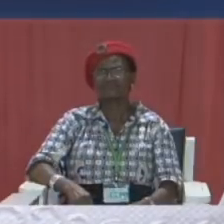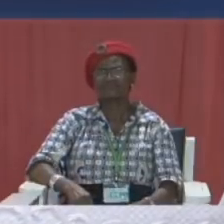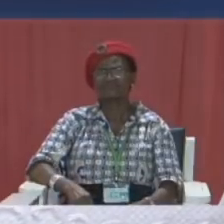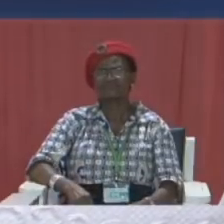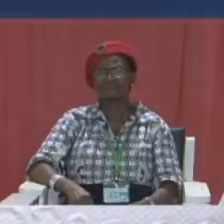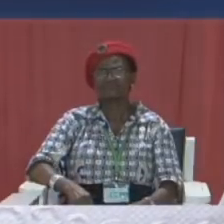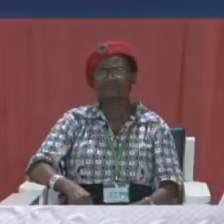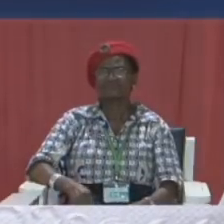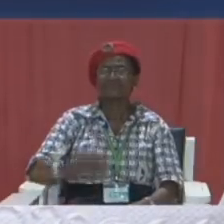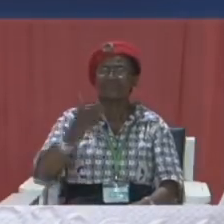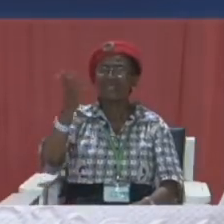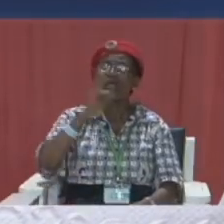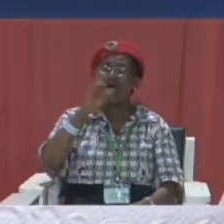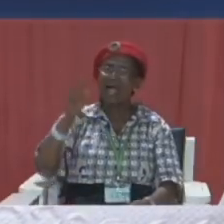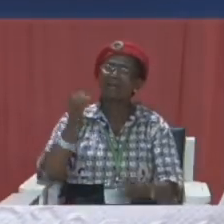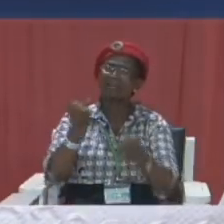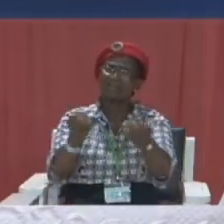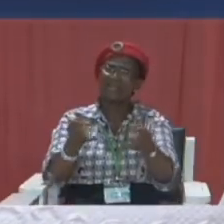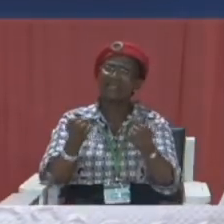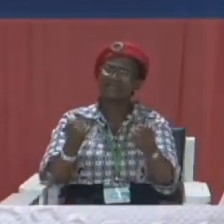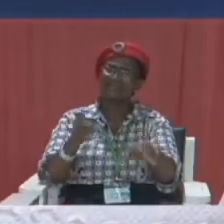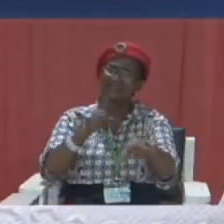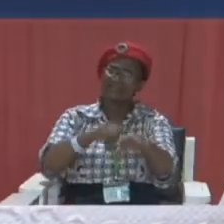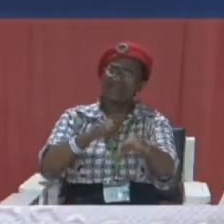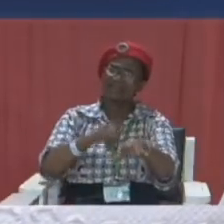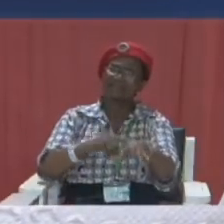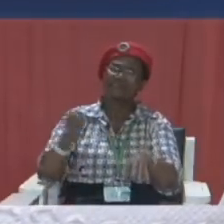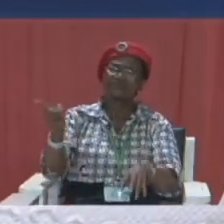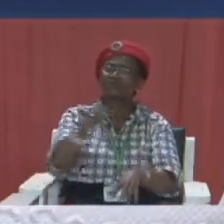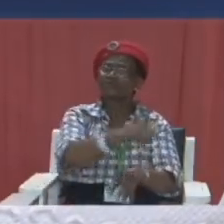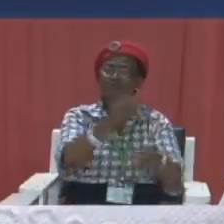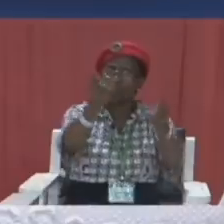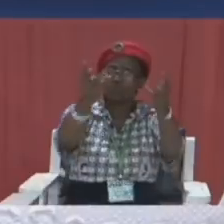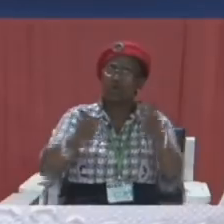And many a times you want to do things for God and you can't do it.